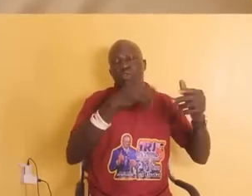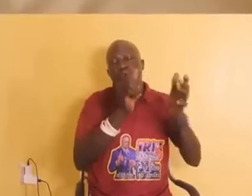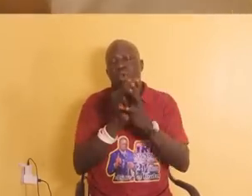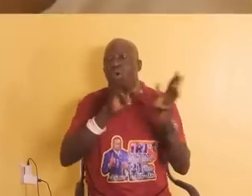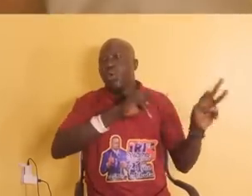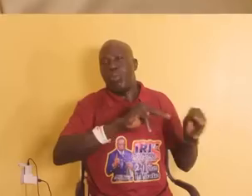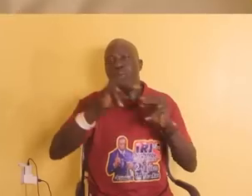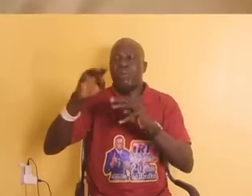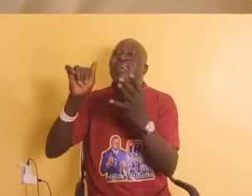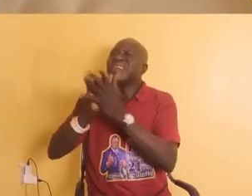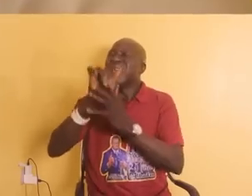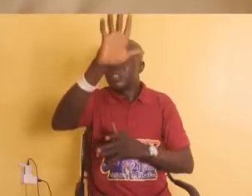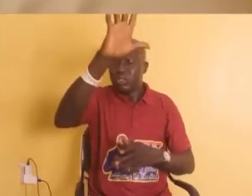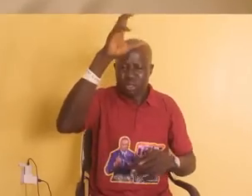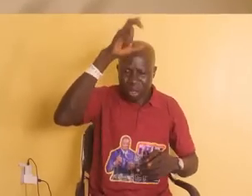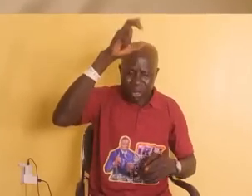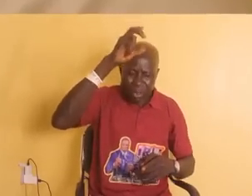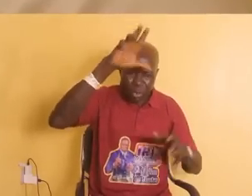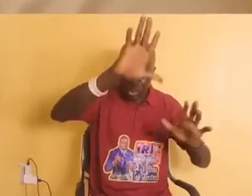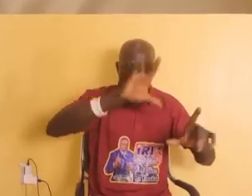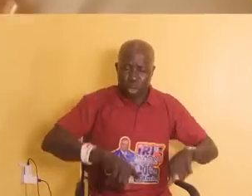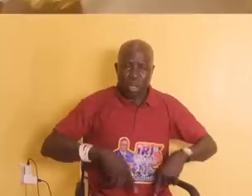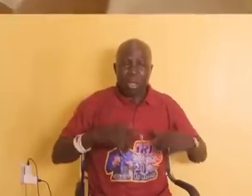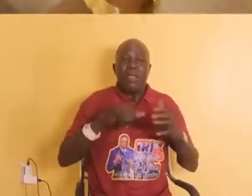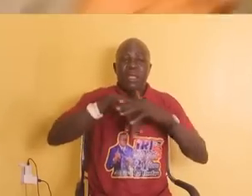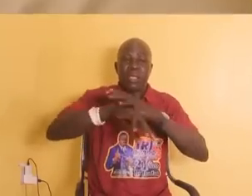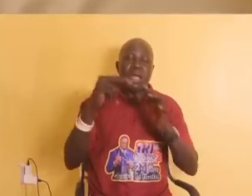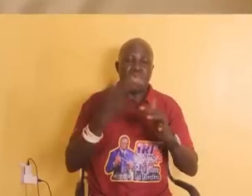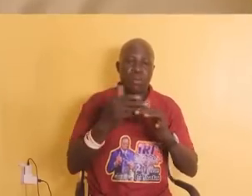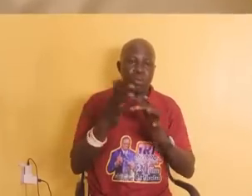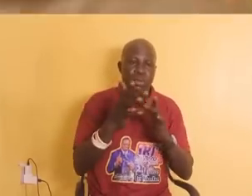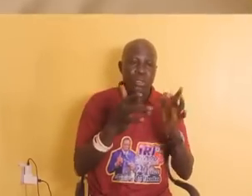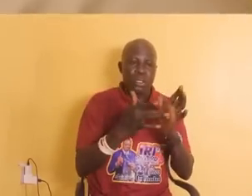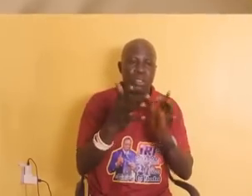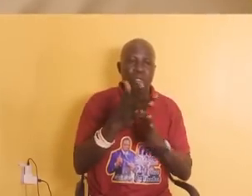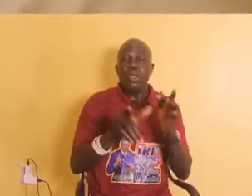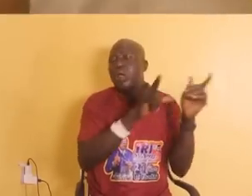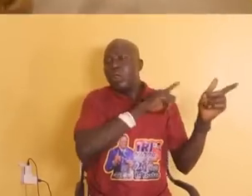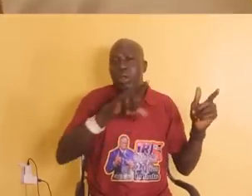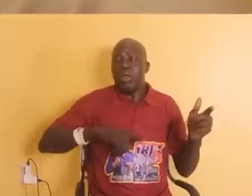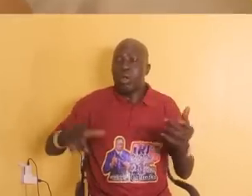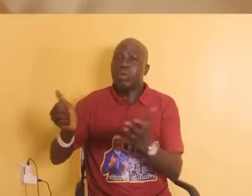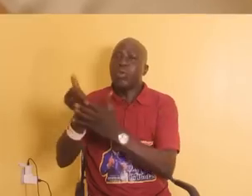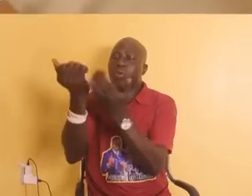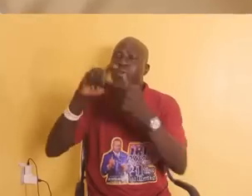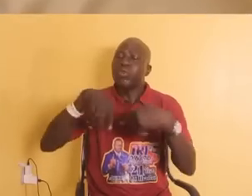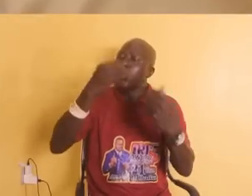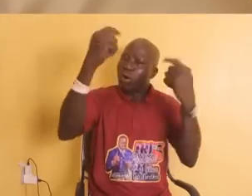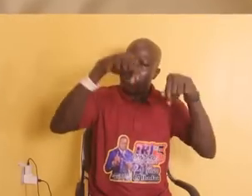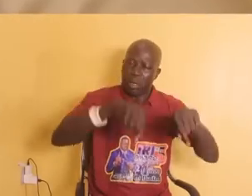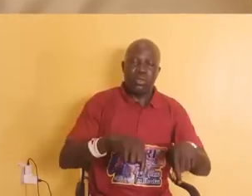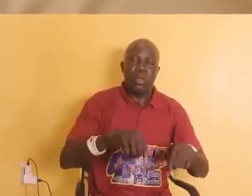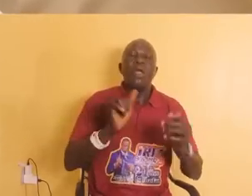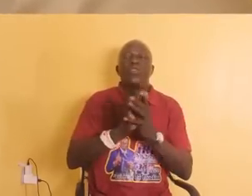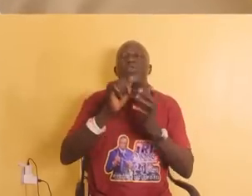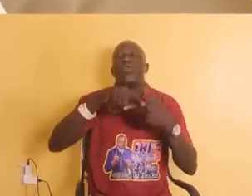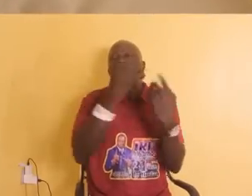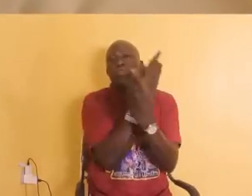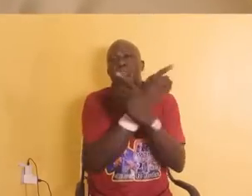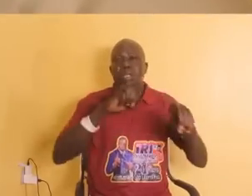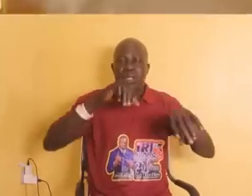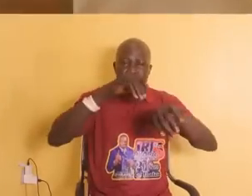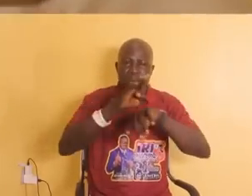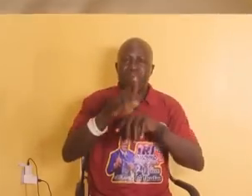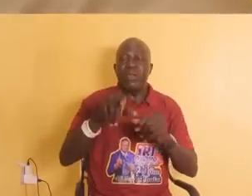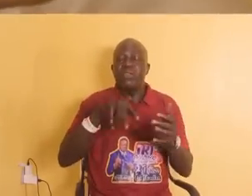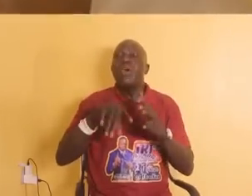be moved. They are the Egyptians of your life. In the name of Jesus. The Lord said, want to come down to your life. They want